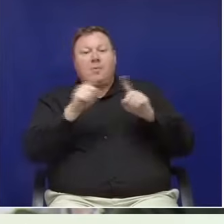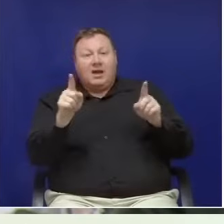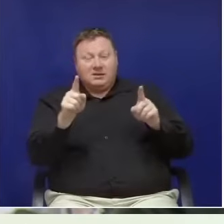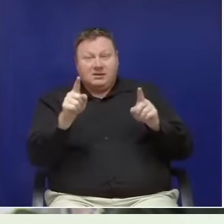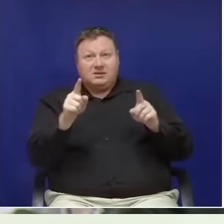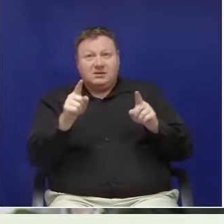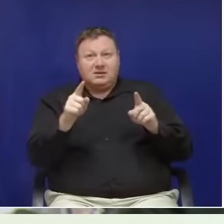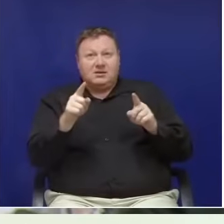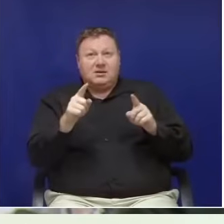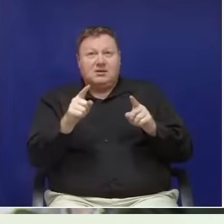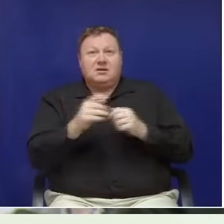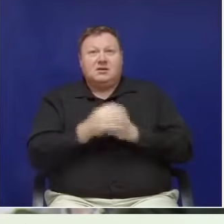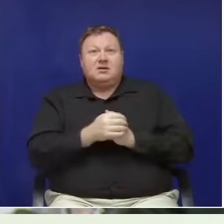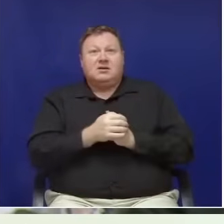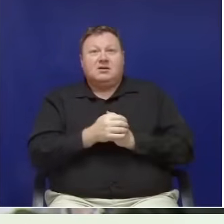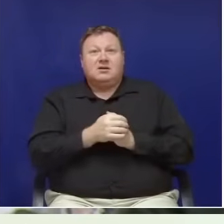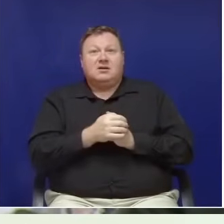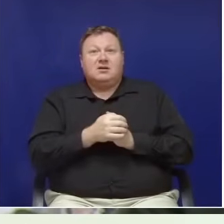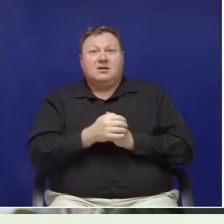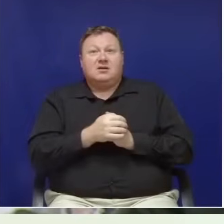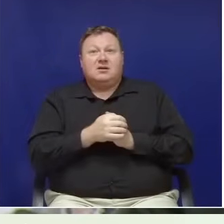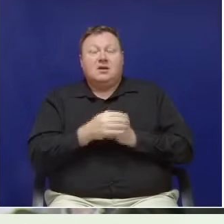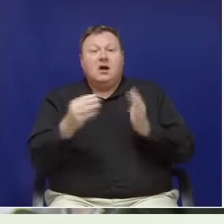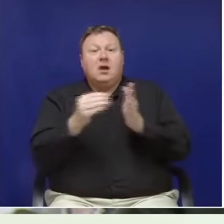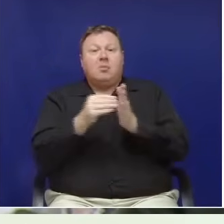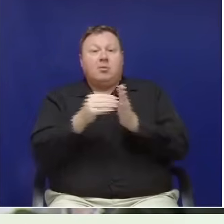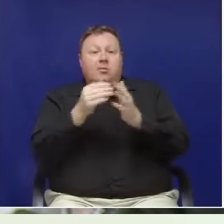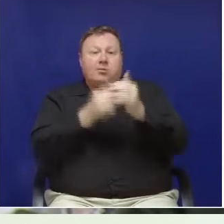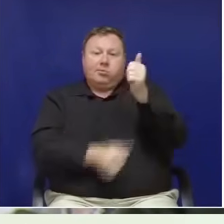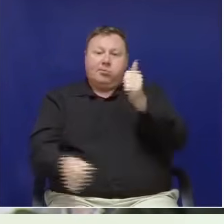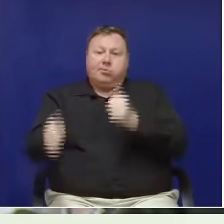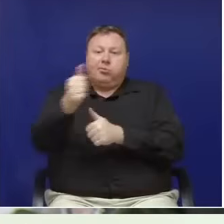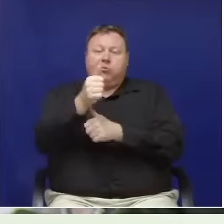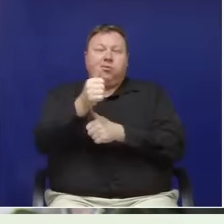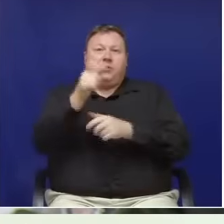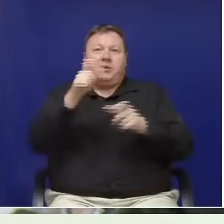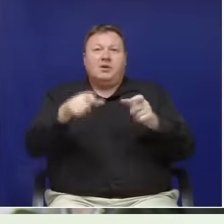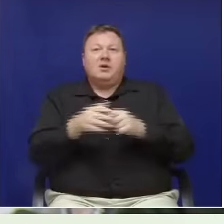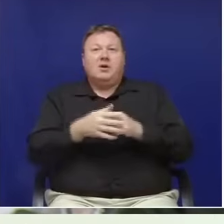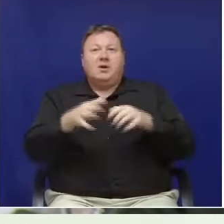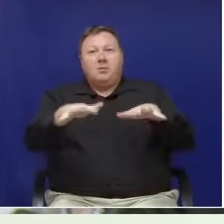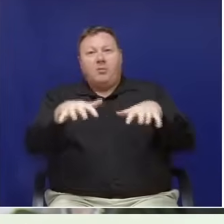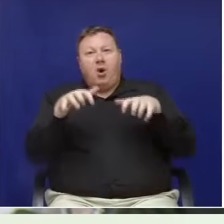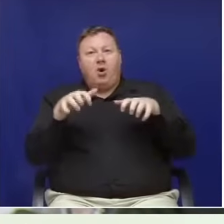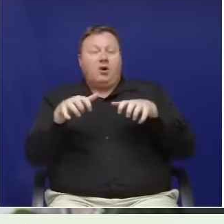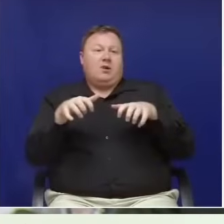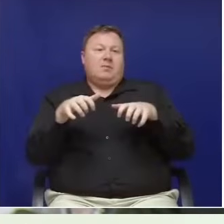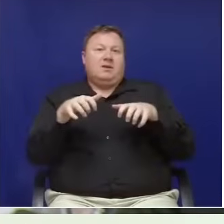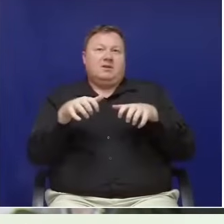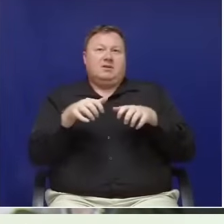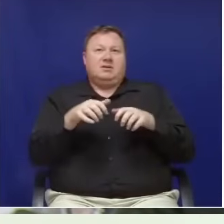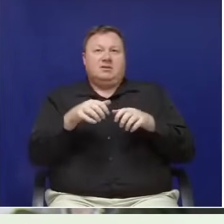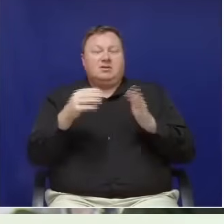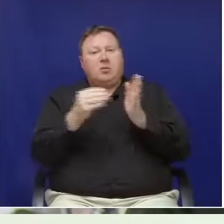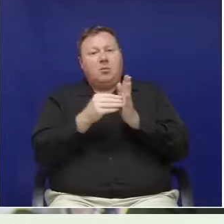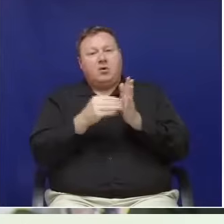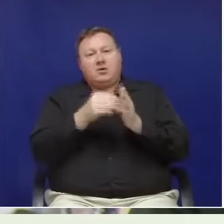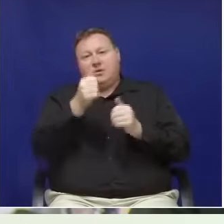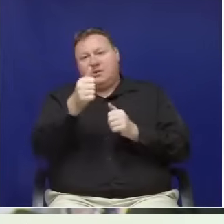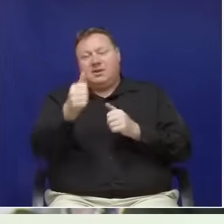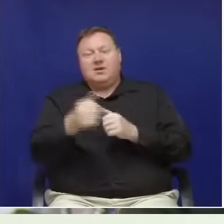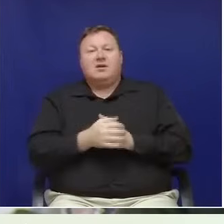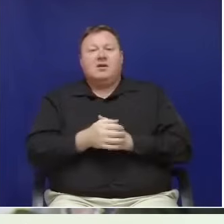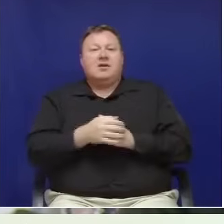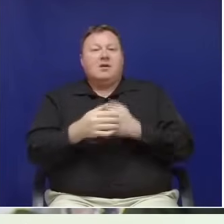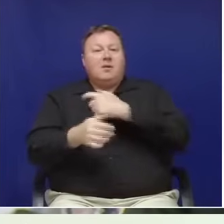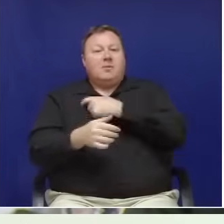of accounting officers can be subjected to a parliament sitting to appoint that. I think the president must